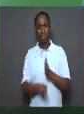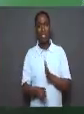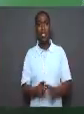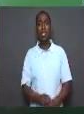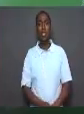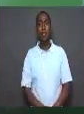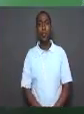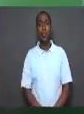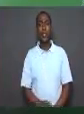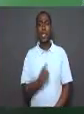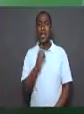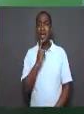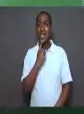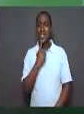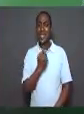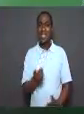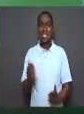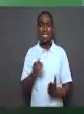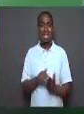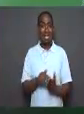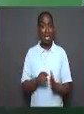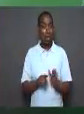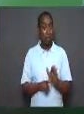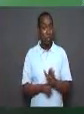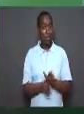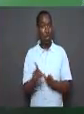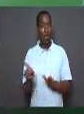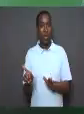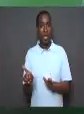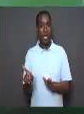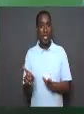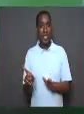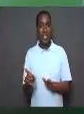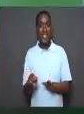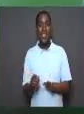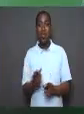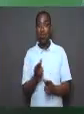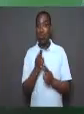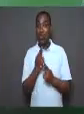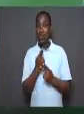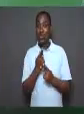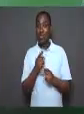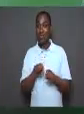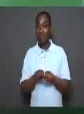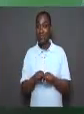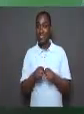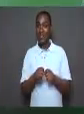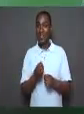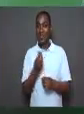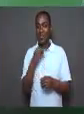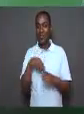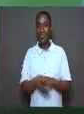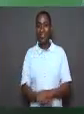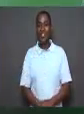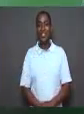The acid also indirectly helps to break down the protein in food